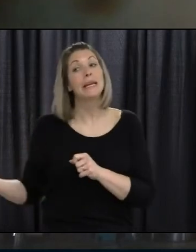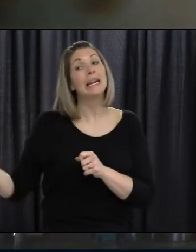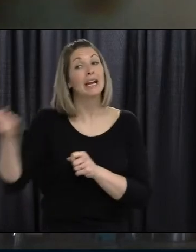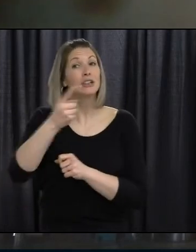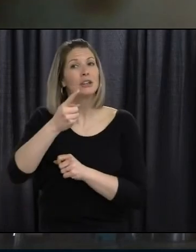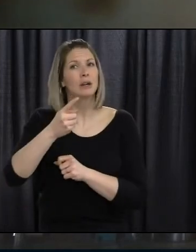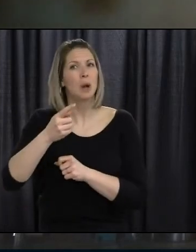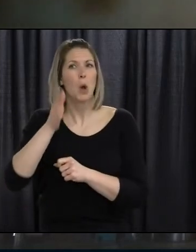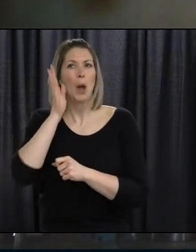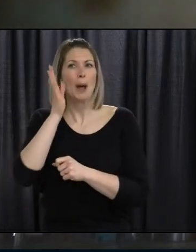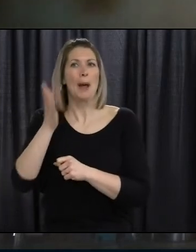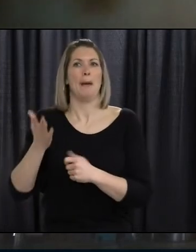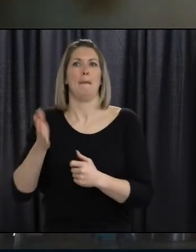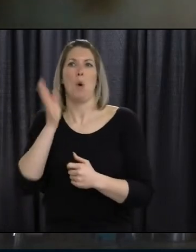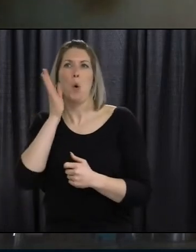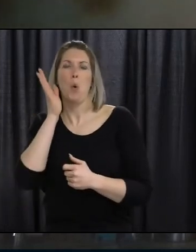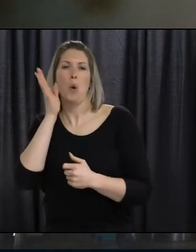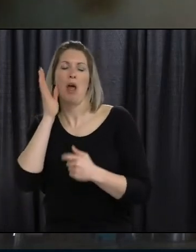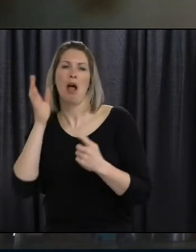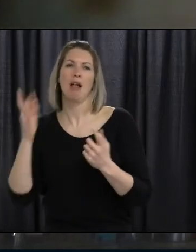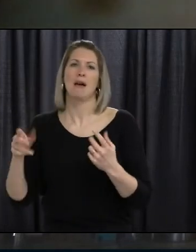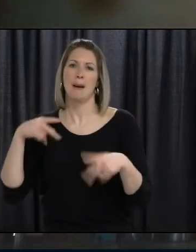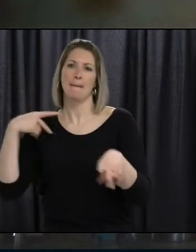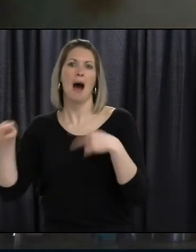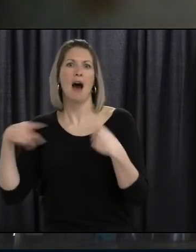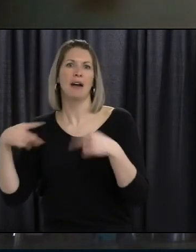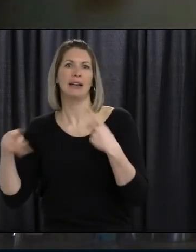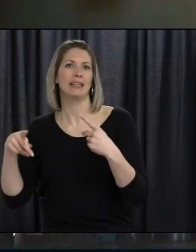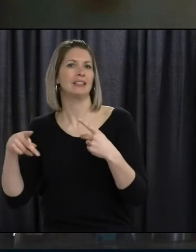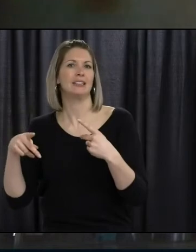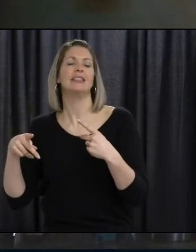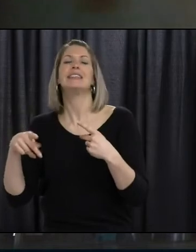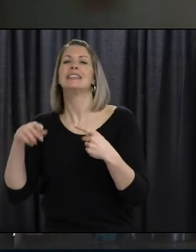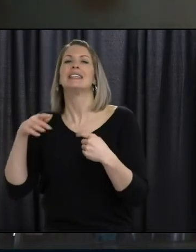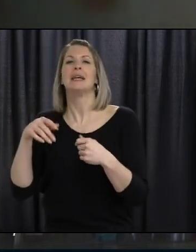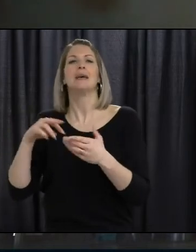Newfoundland holiday. And I would encourage people now to think of